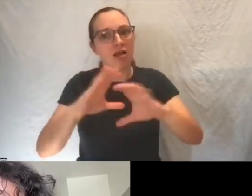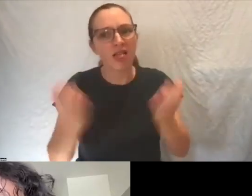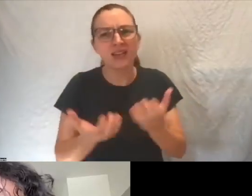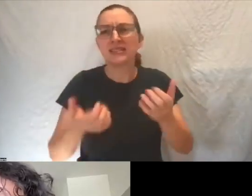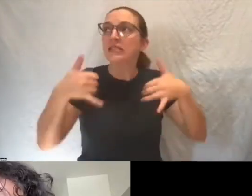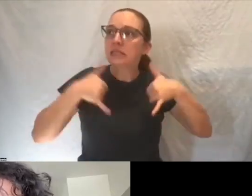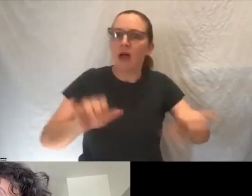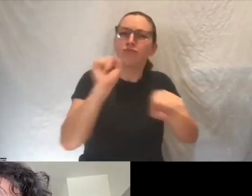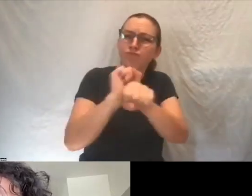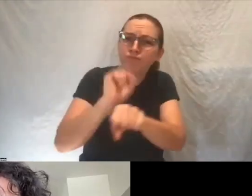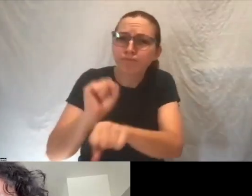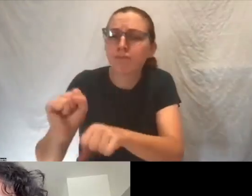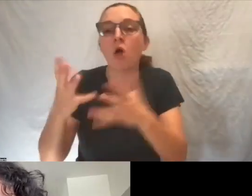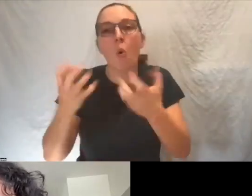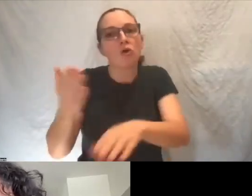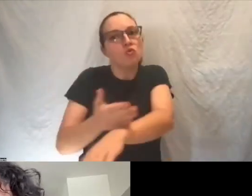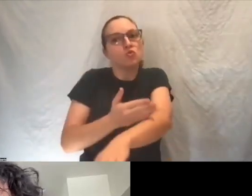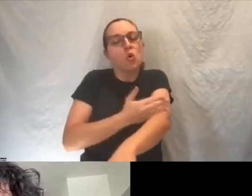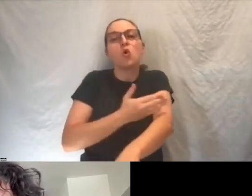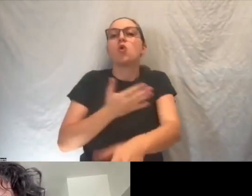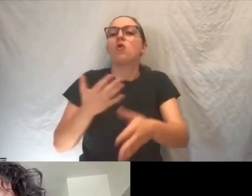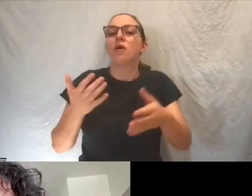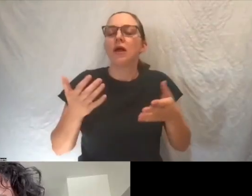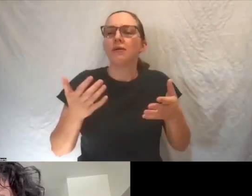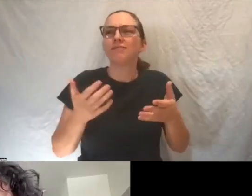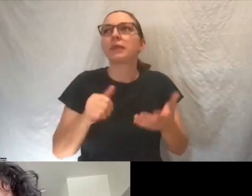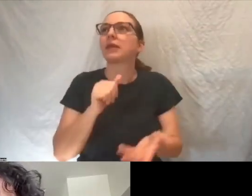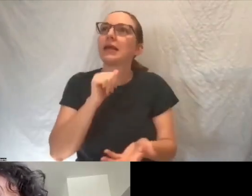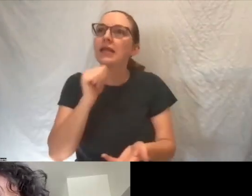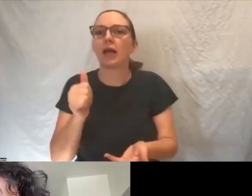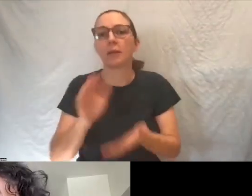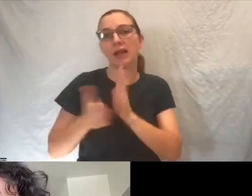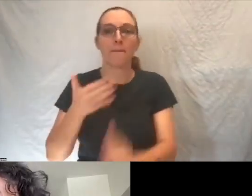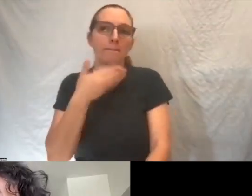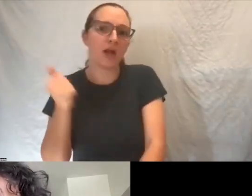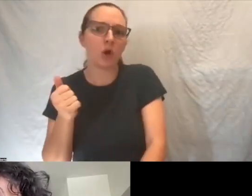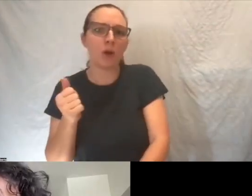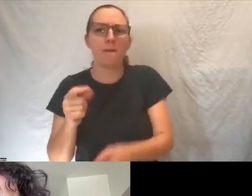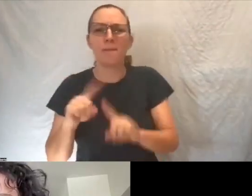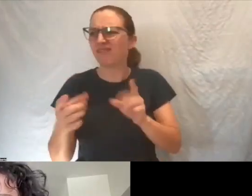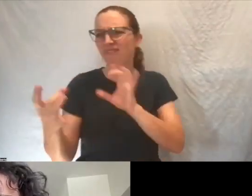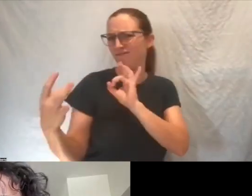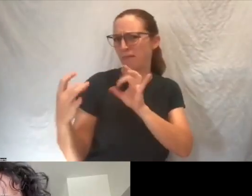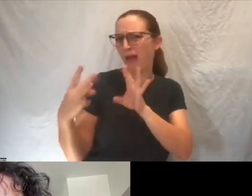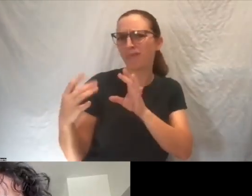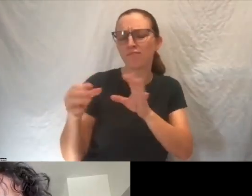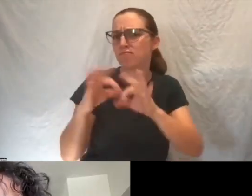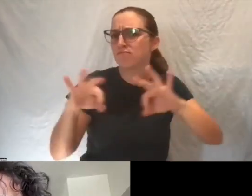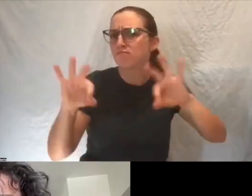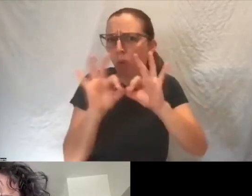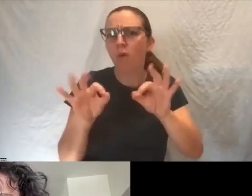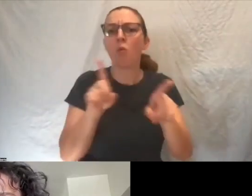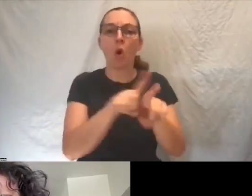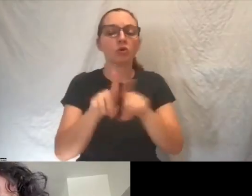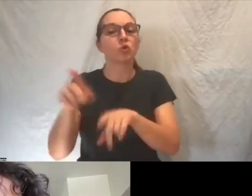they can not only just necessarily get better, but have that feedback and know